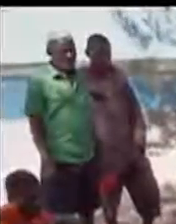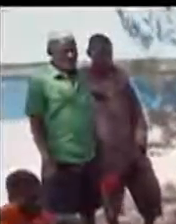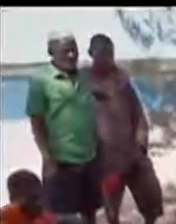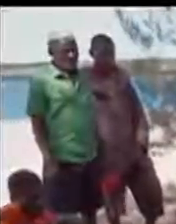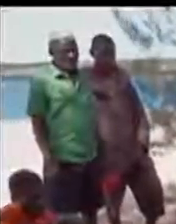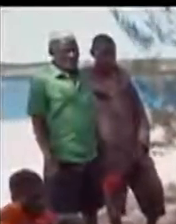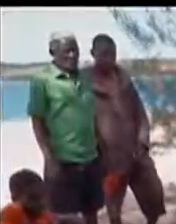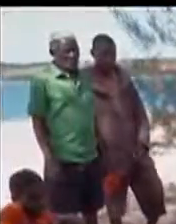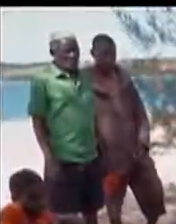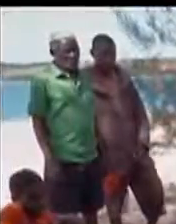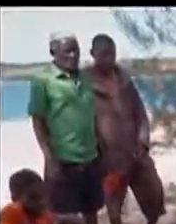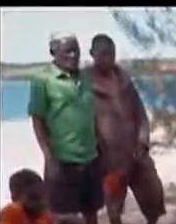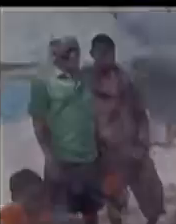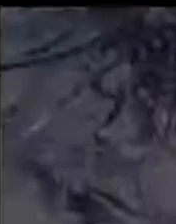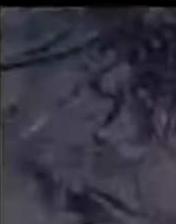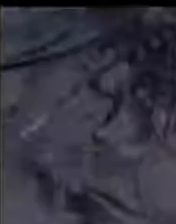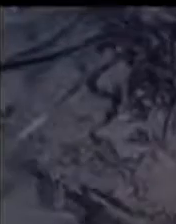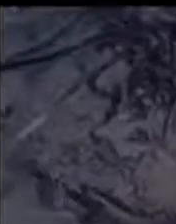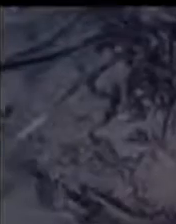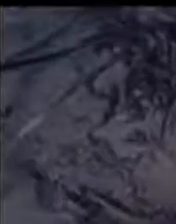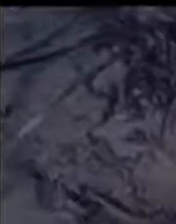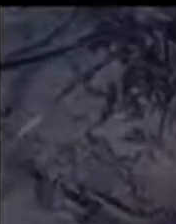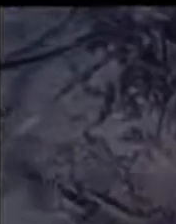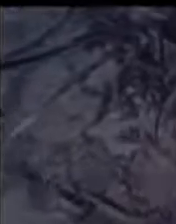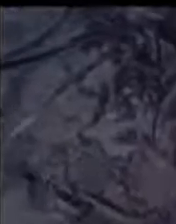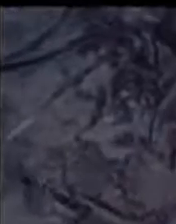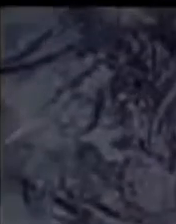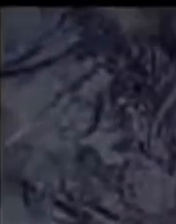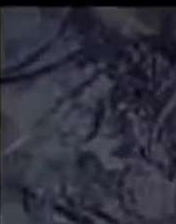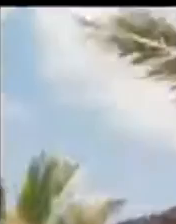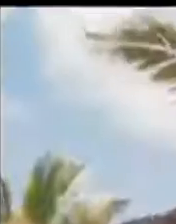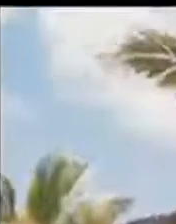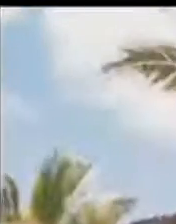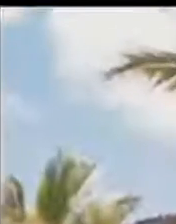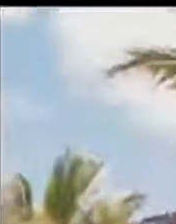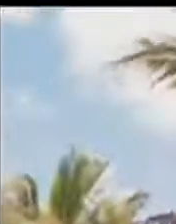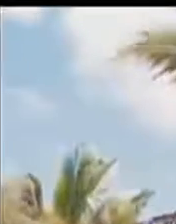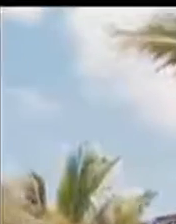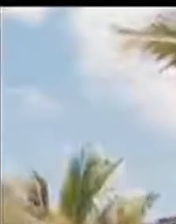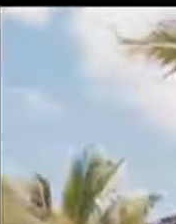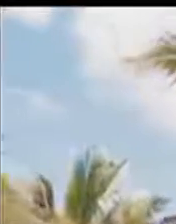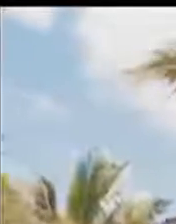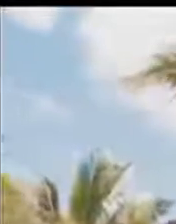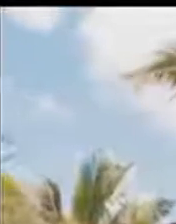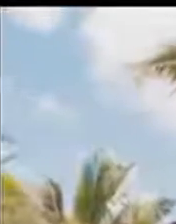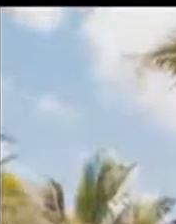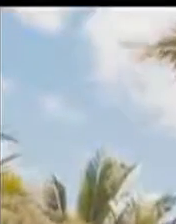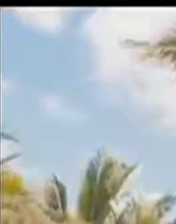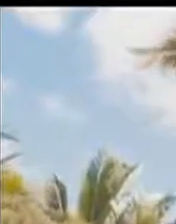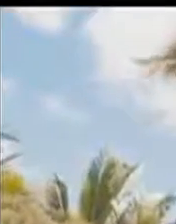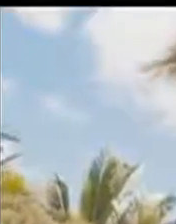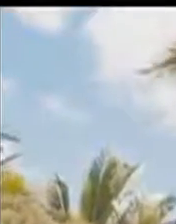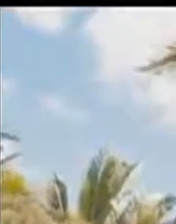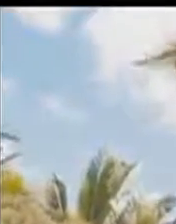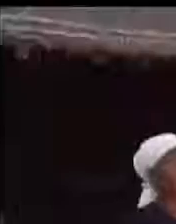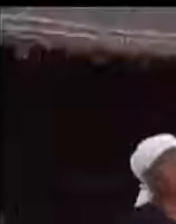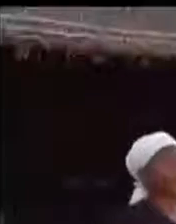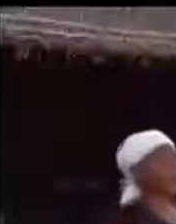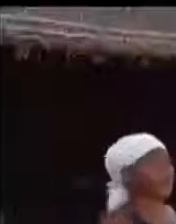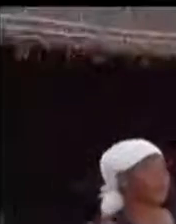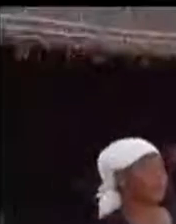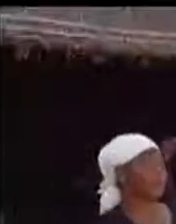The success of the project has motivated IFAD to expand nutrition education across the nation over the next 3